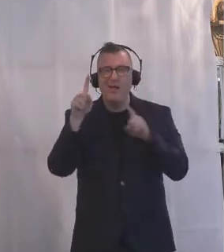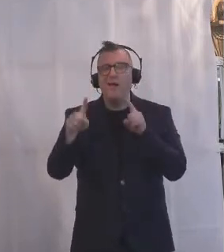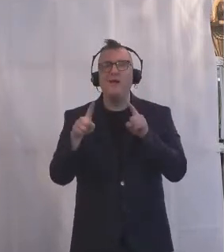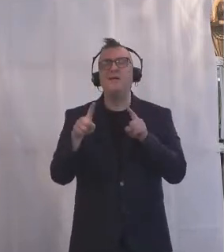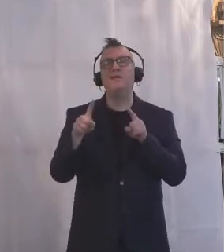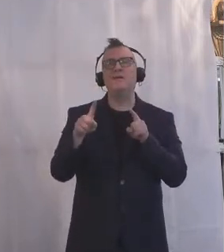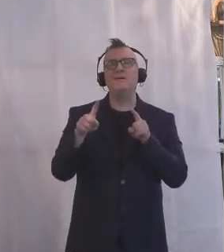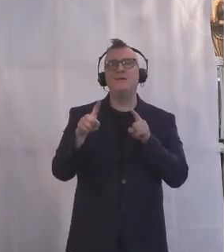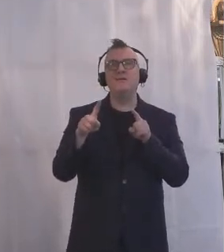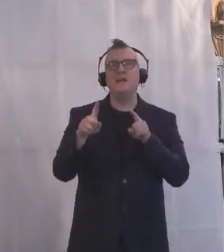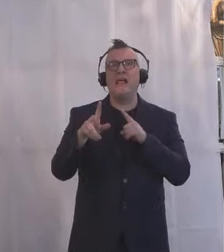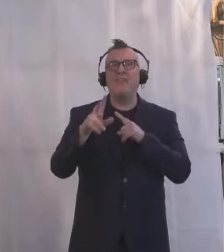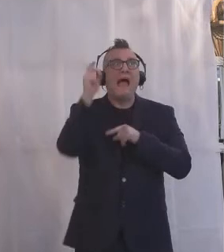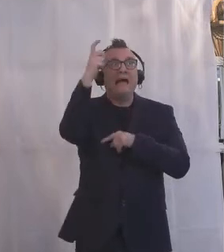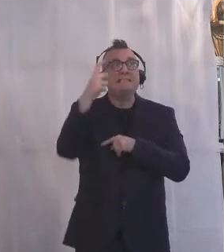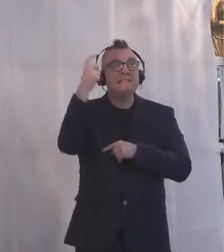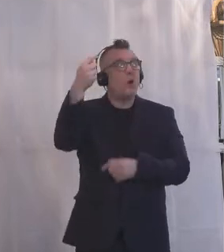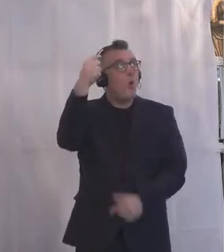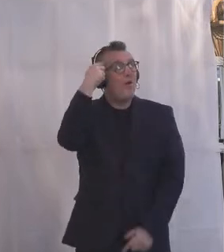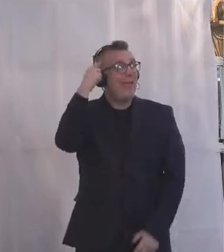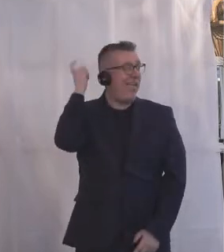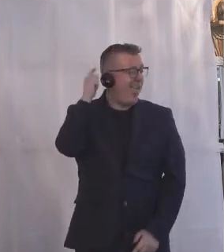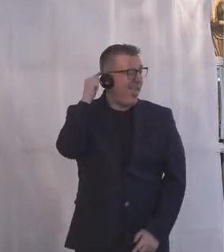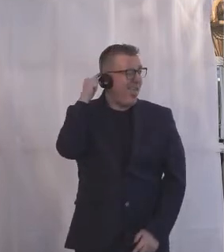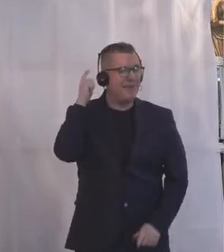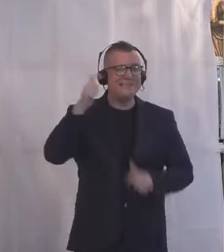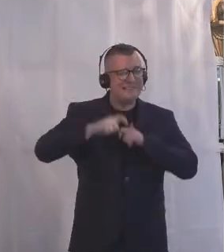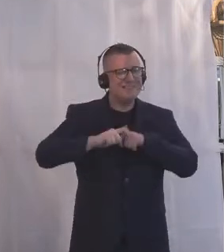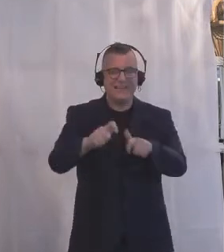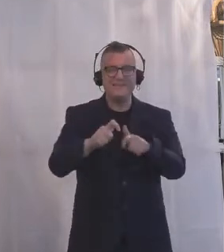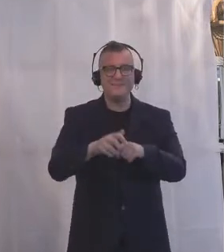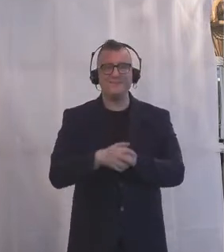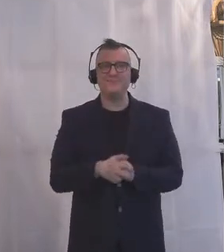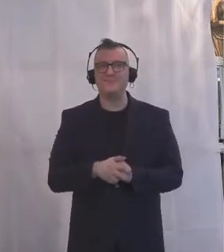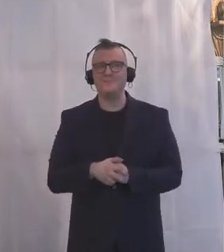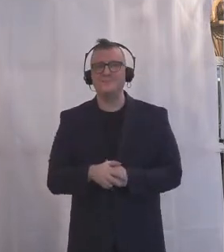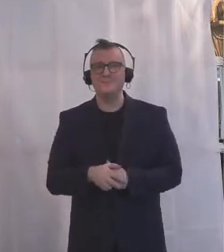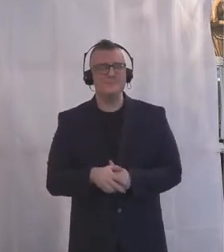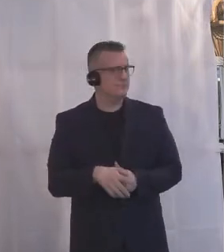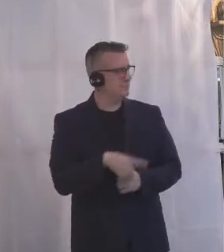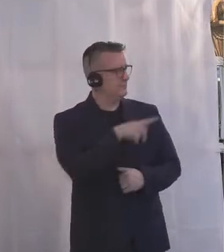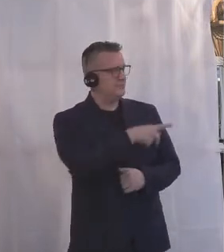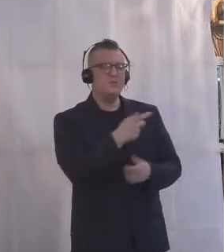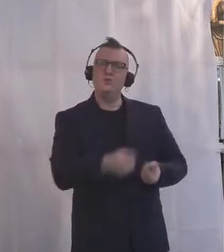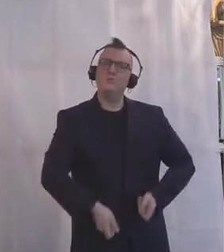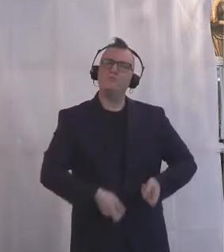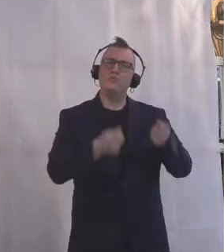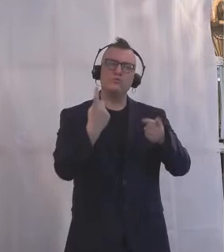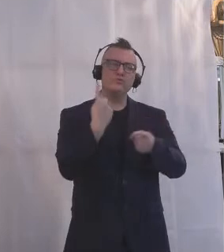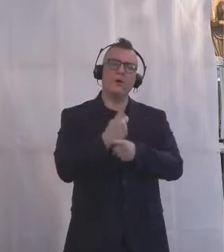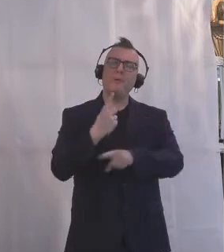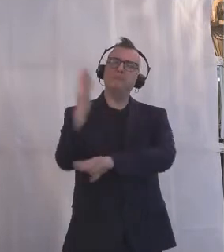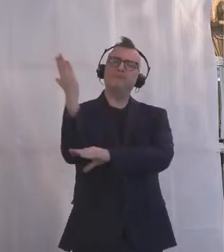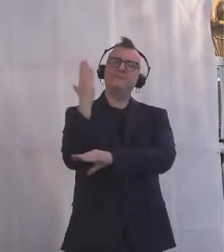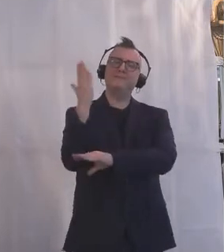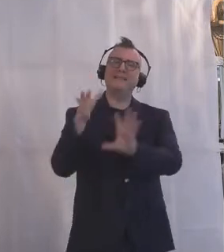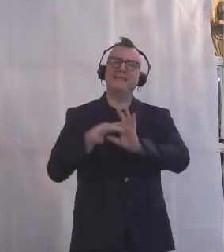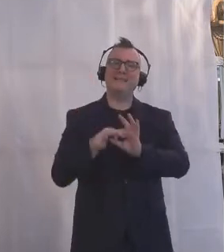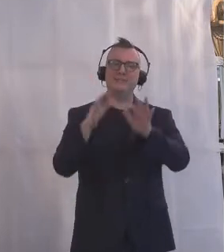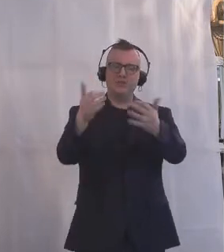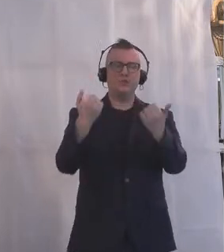the idea doesn't leave you. It's just won't go away. So you mentioned something there about pitching, and obviously pitching to customers is one point, but